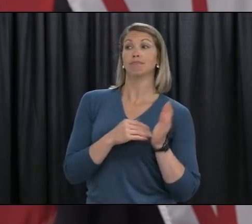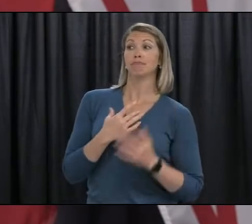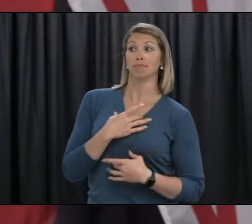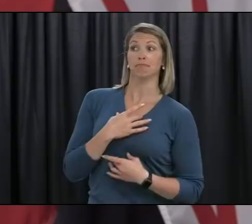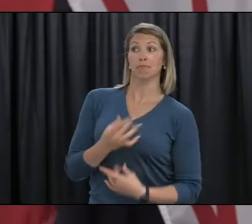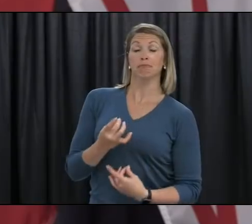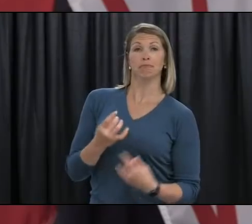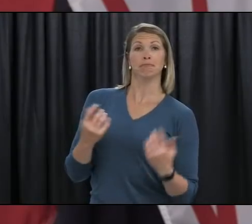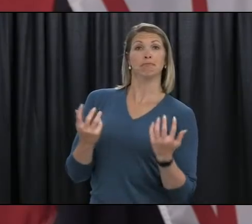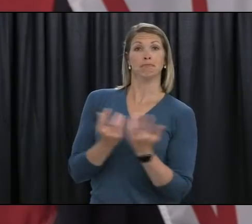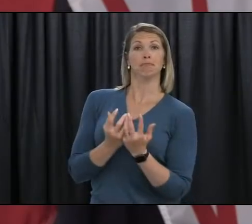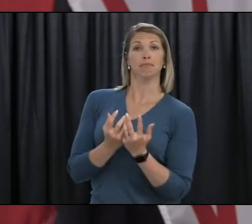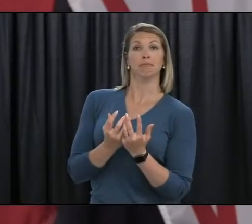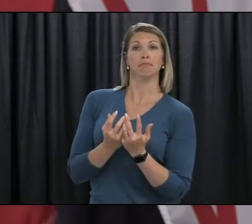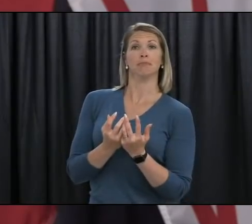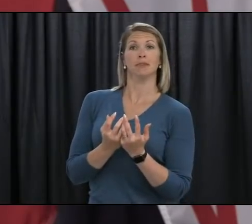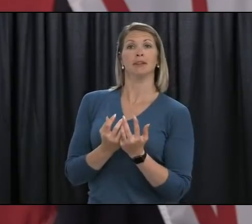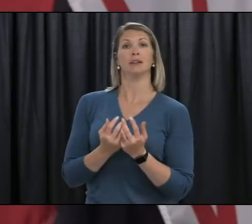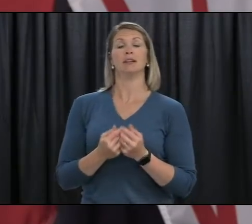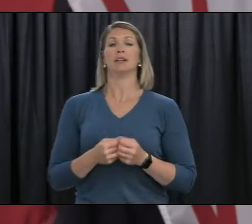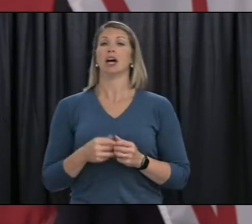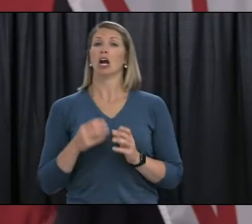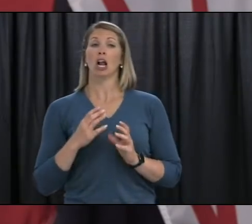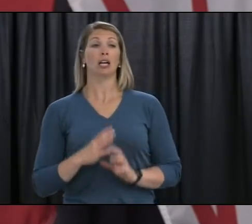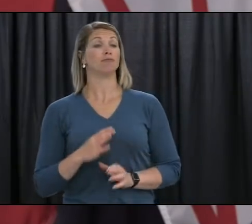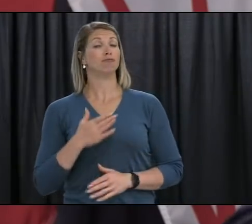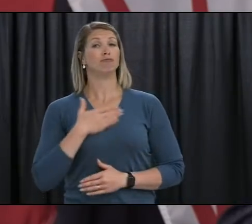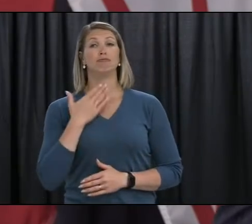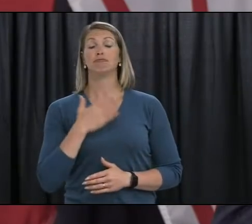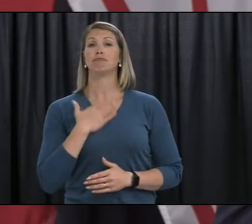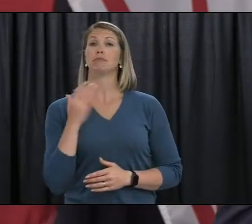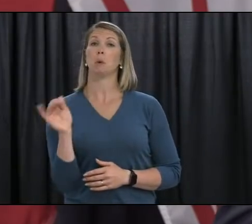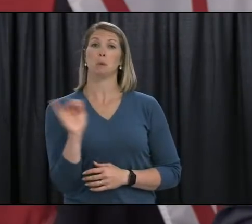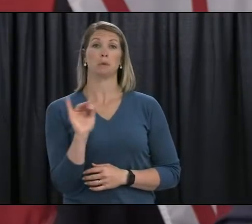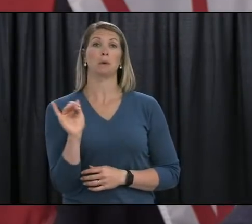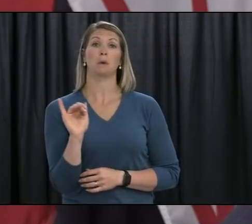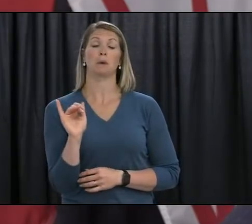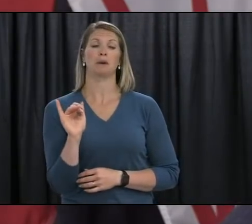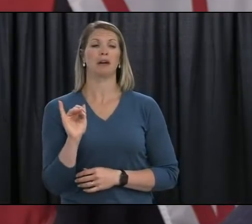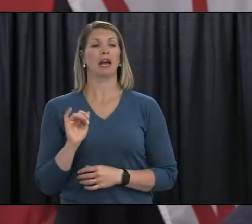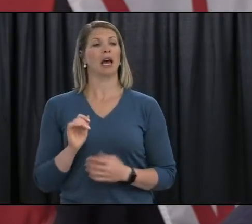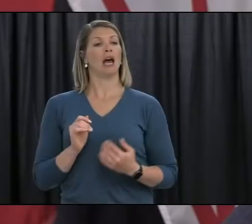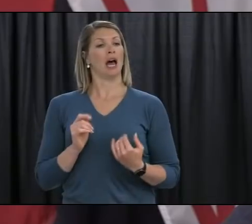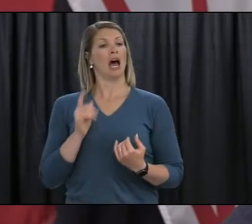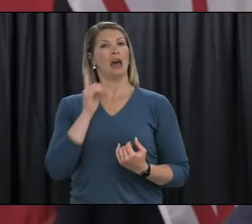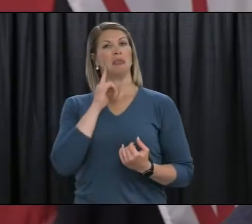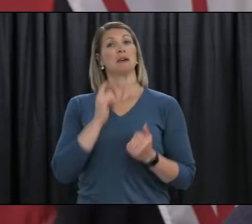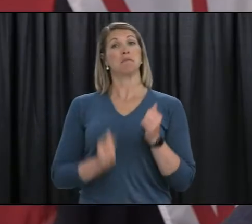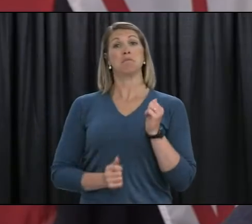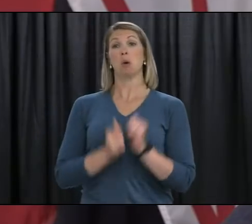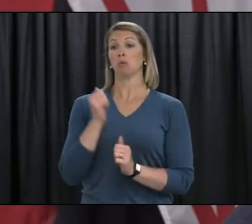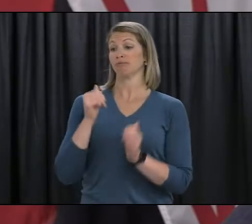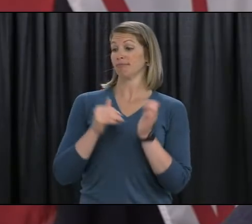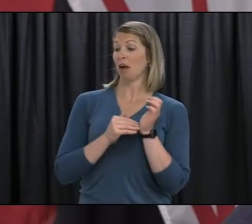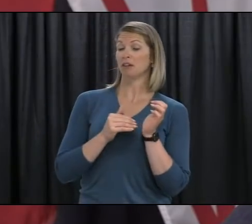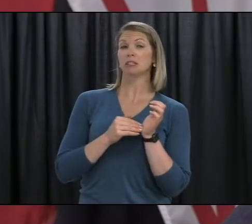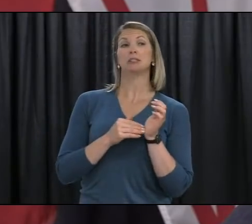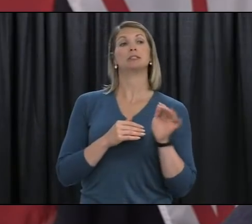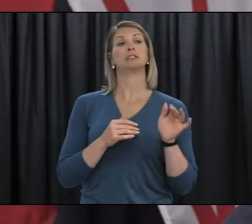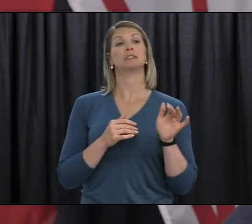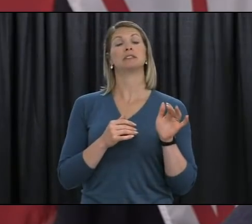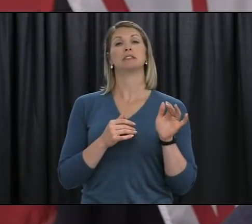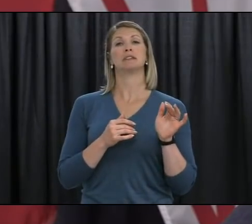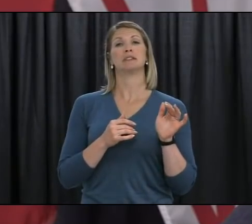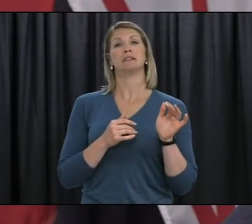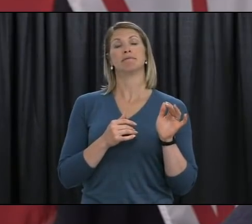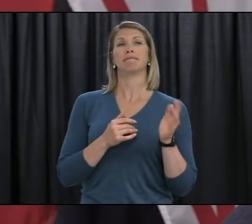those services. Of course, there's always a need, and I think most physicians and most healthcare providers will tell you that this is